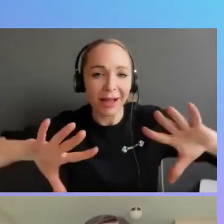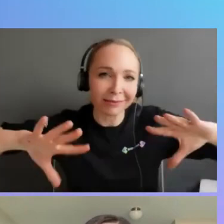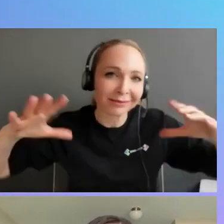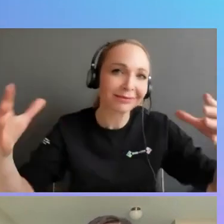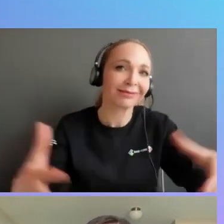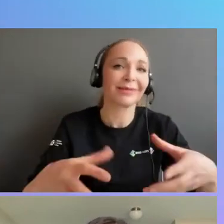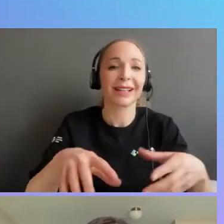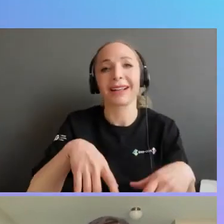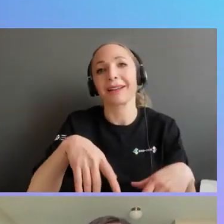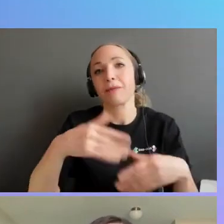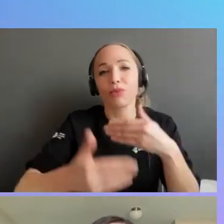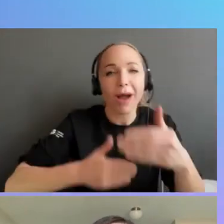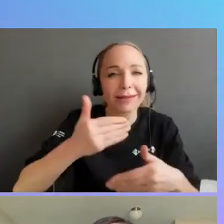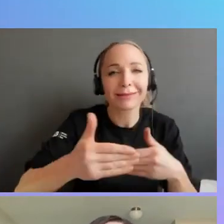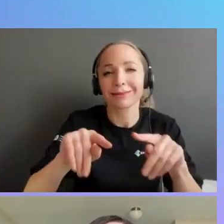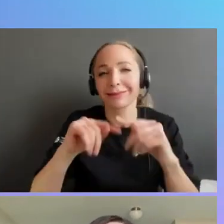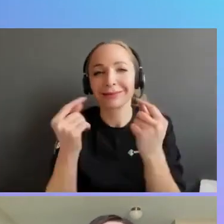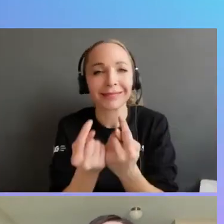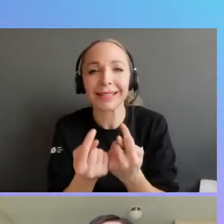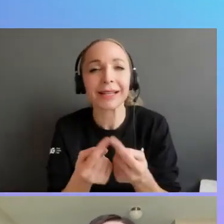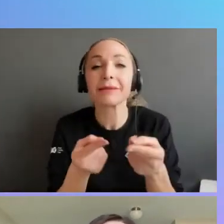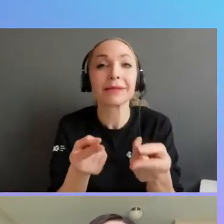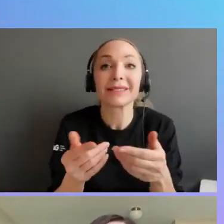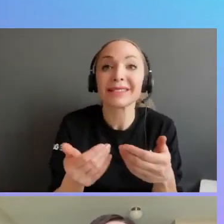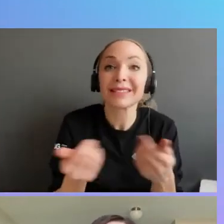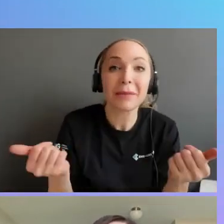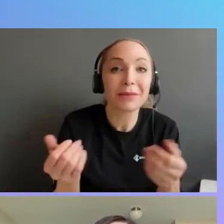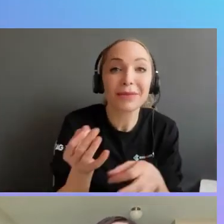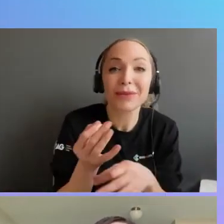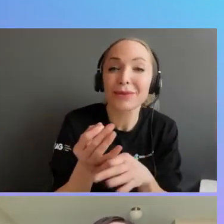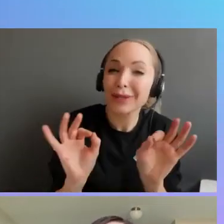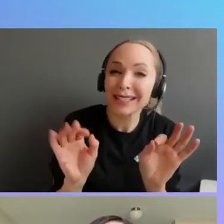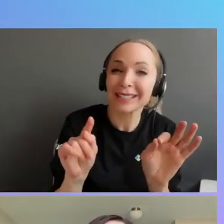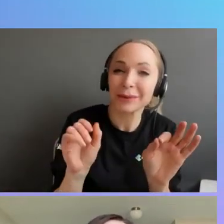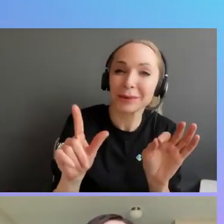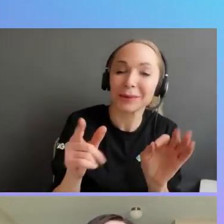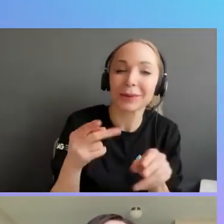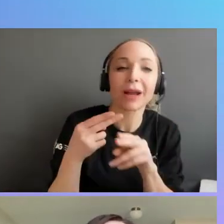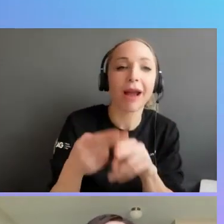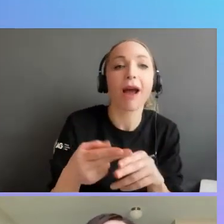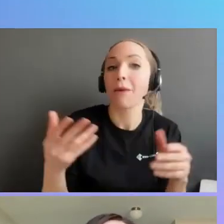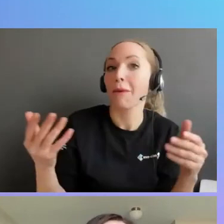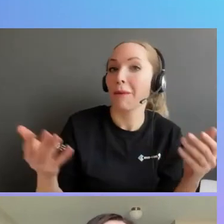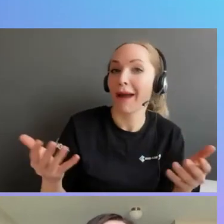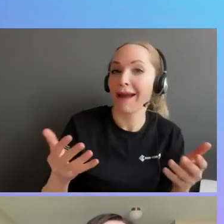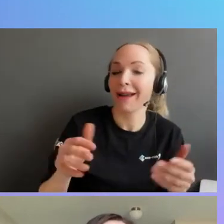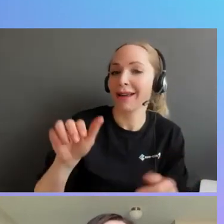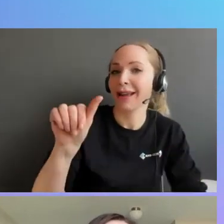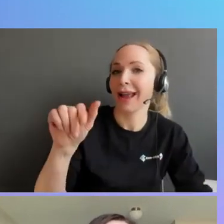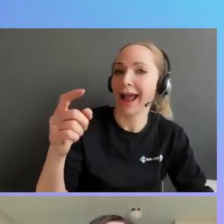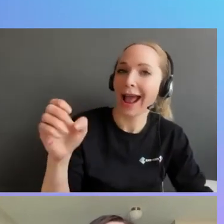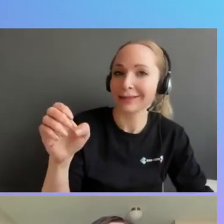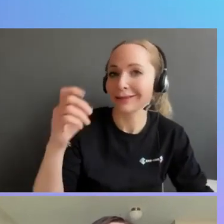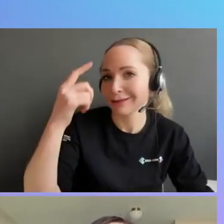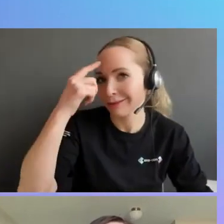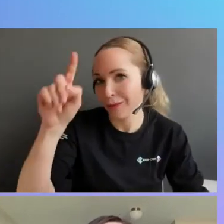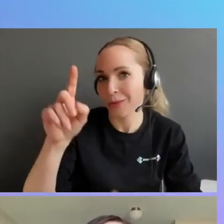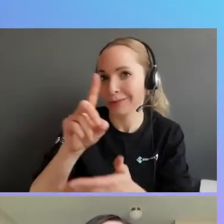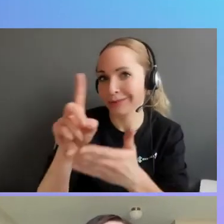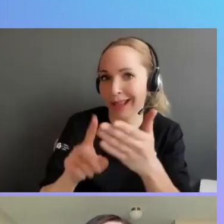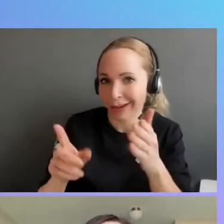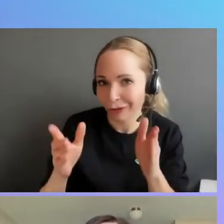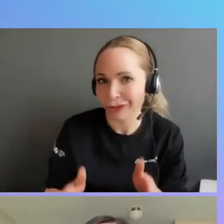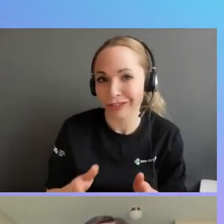of DevTools Mobile, it's a separate tool. It's a free tool called X for Designers. So I'm showing that now as the first step of this dev process. And I'd